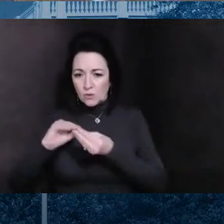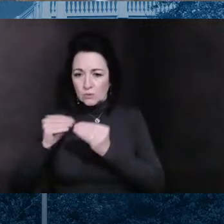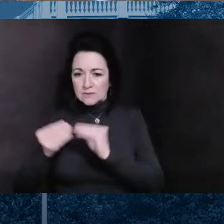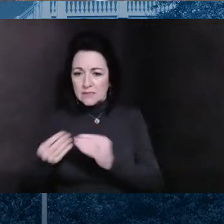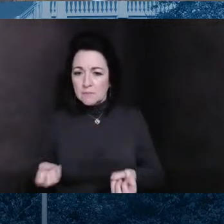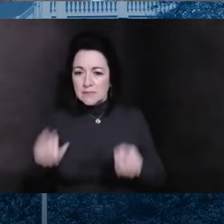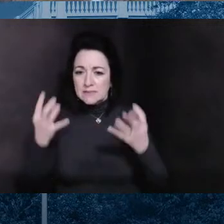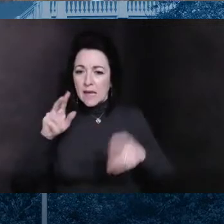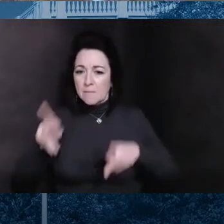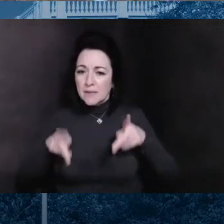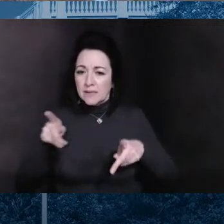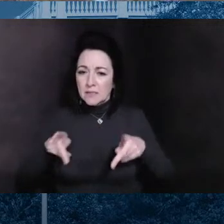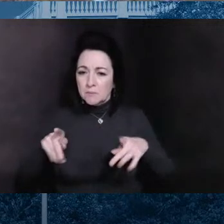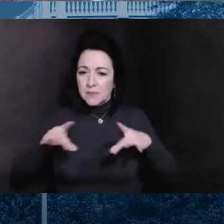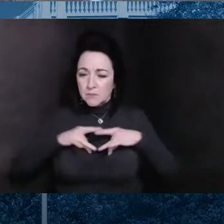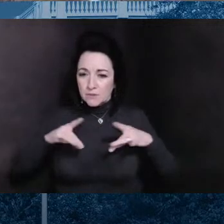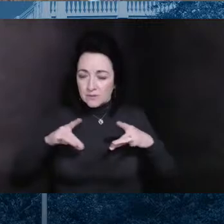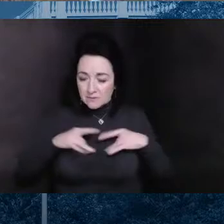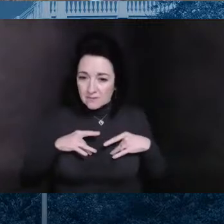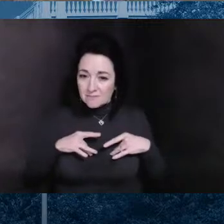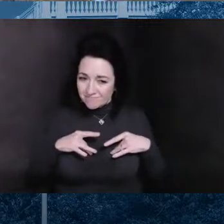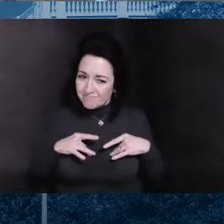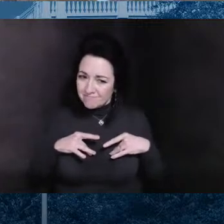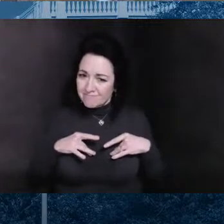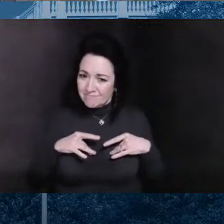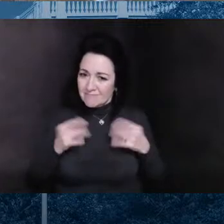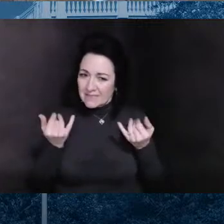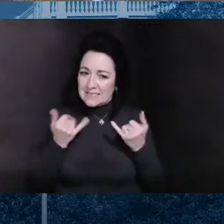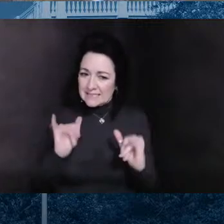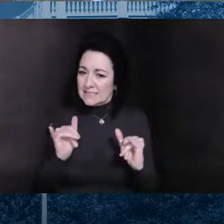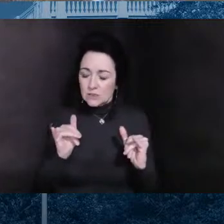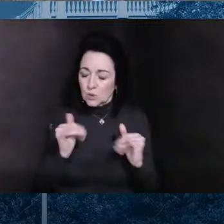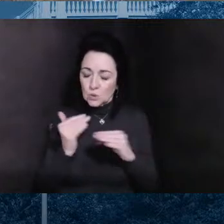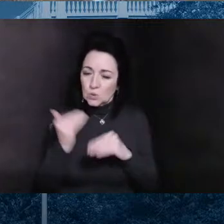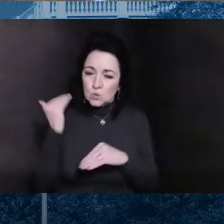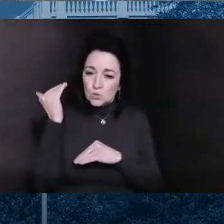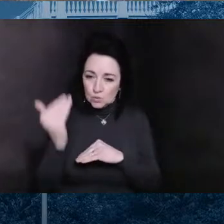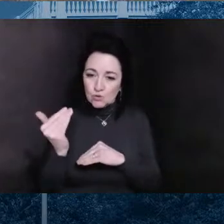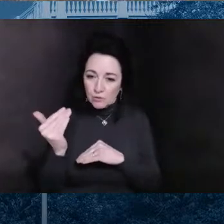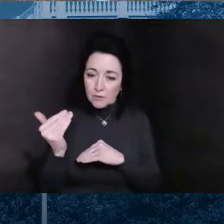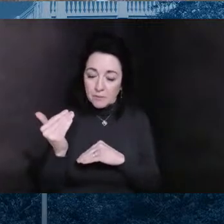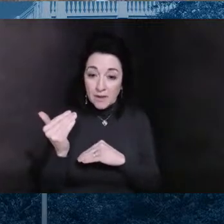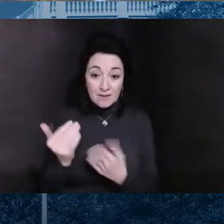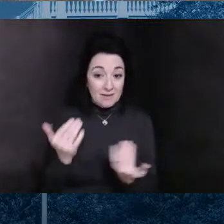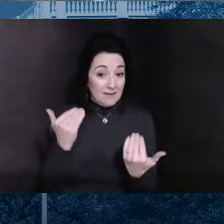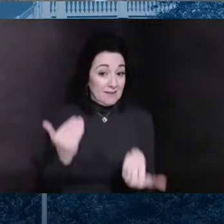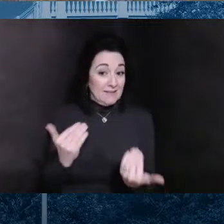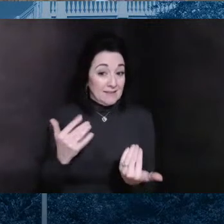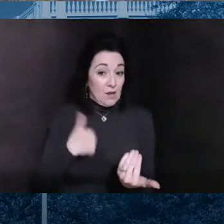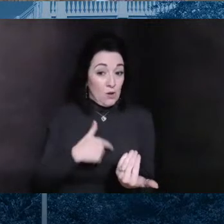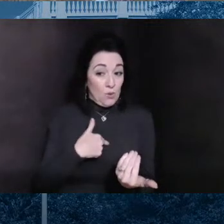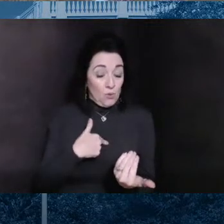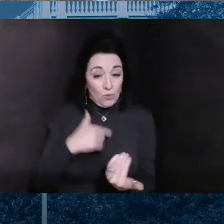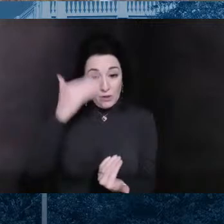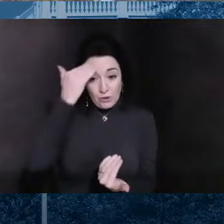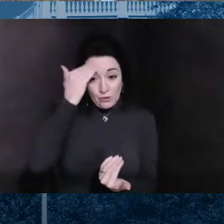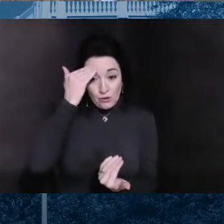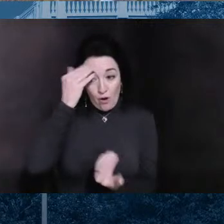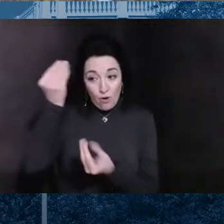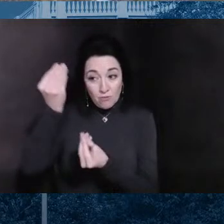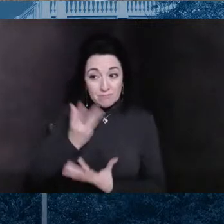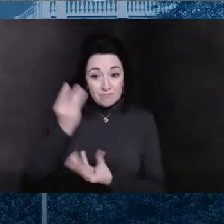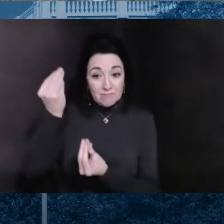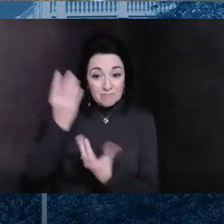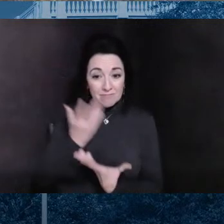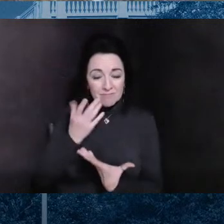or specifically the UK variant that we're aware of, that we double down on mask wearing and social distancing and